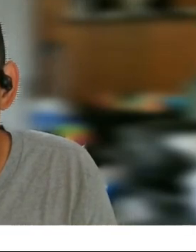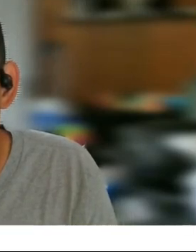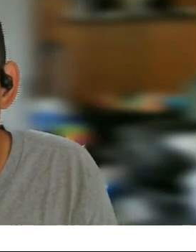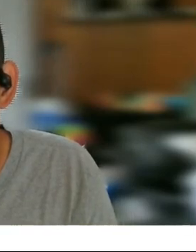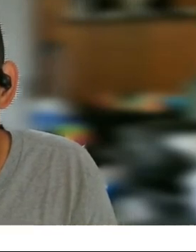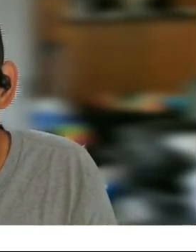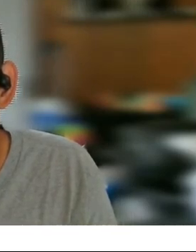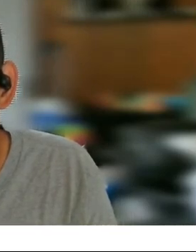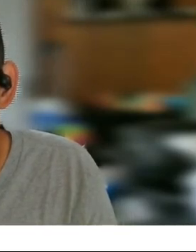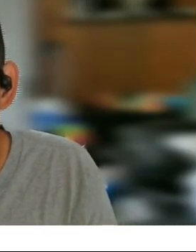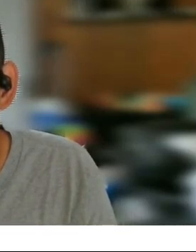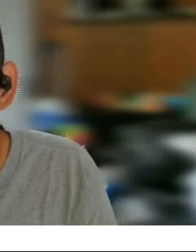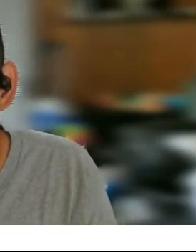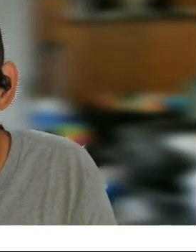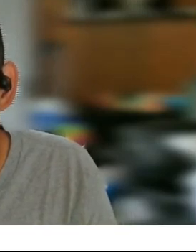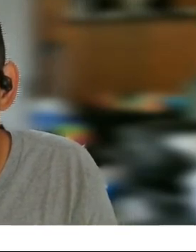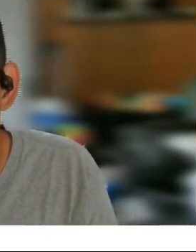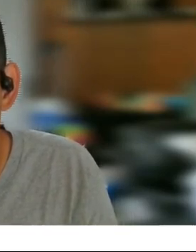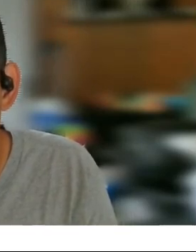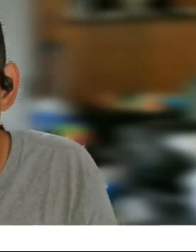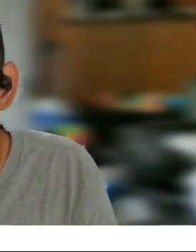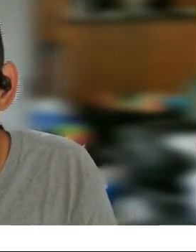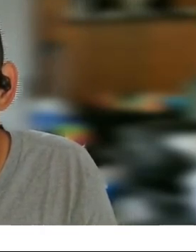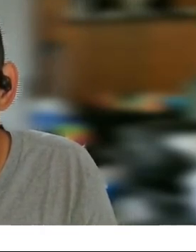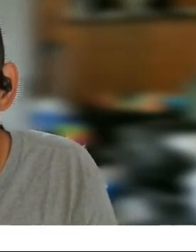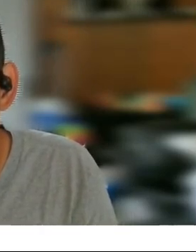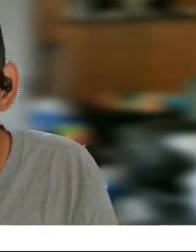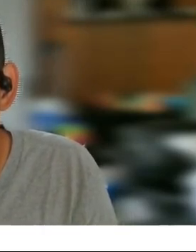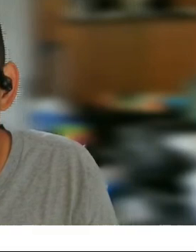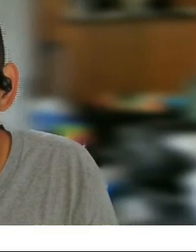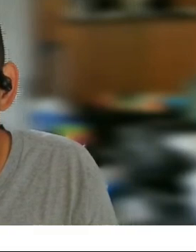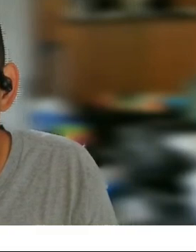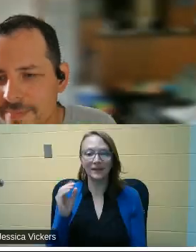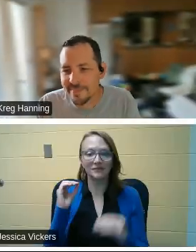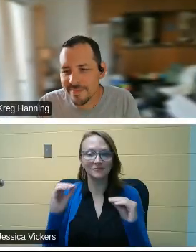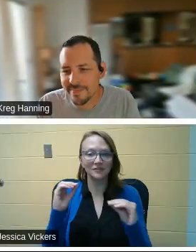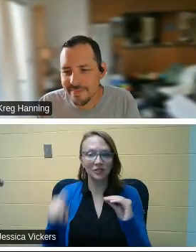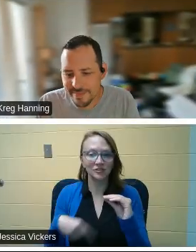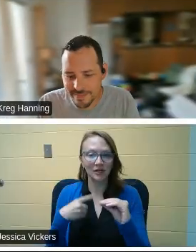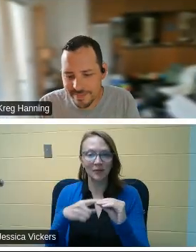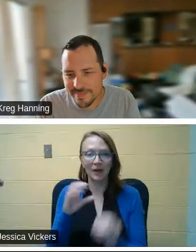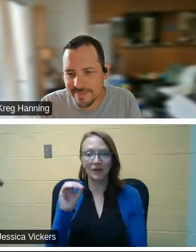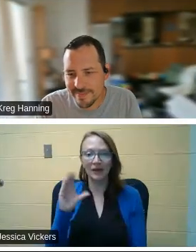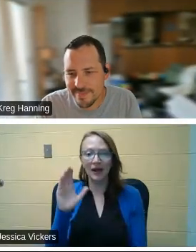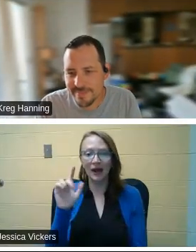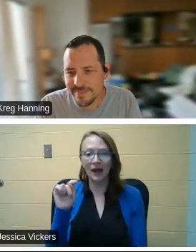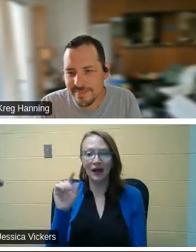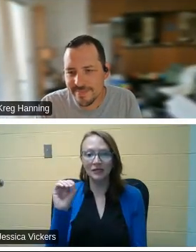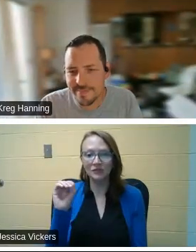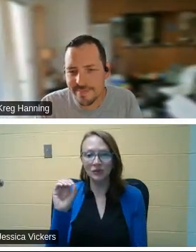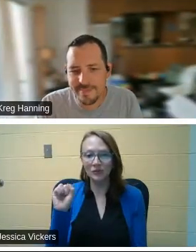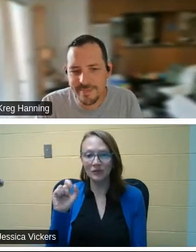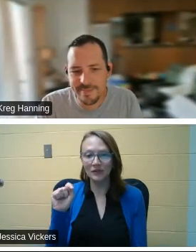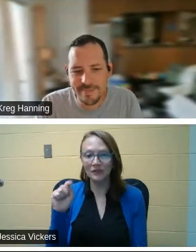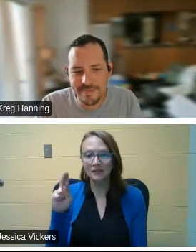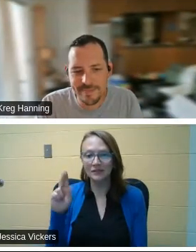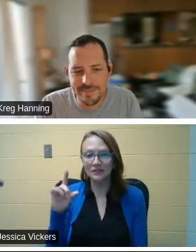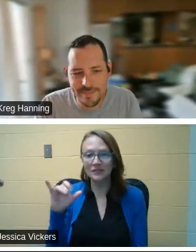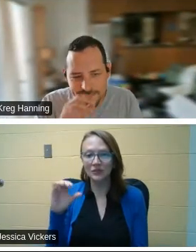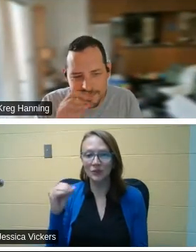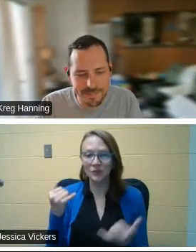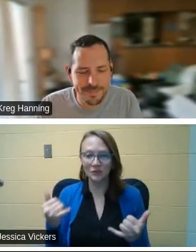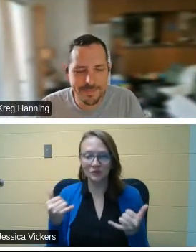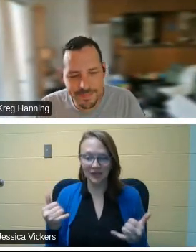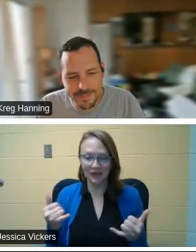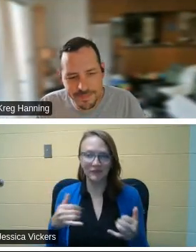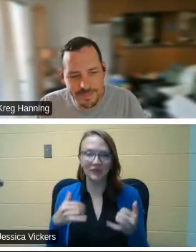about OctoStudio, something that you want to learn today. Today we're going to have this session where we're going to introduce to